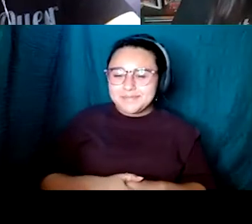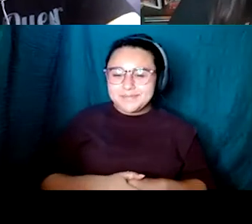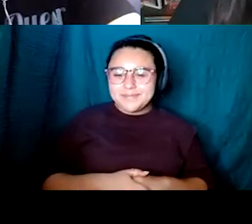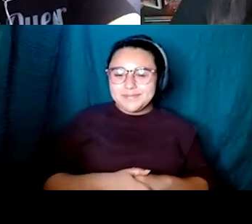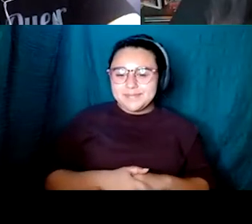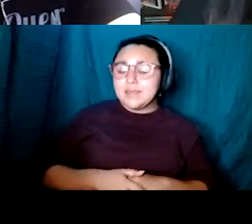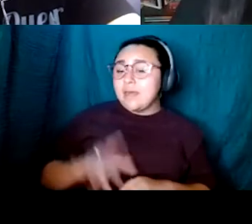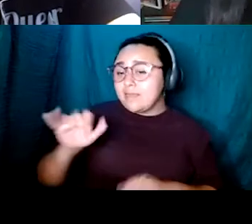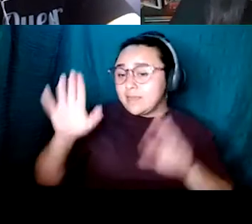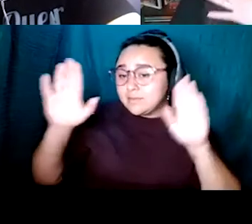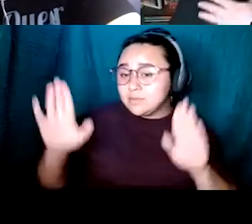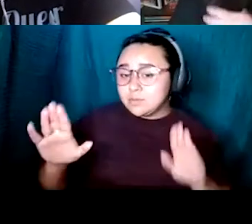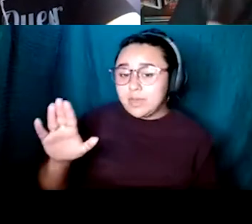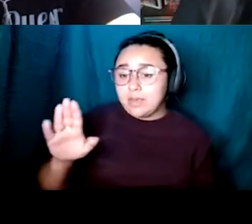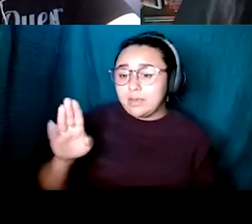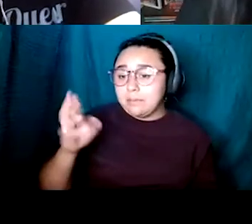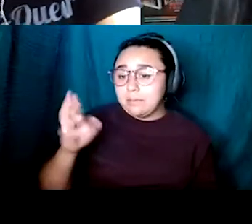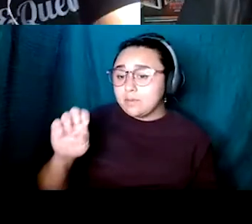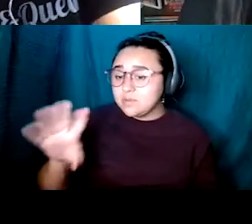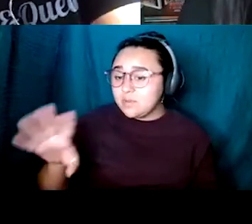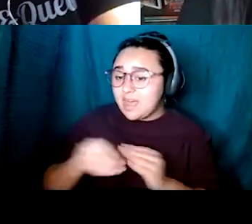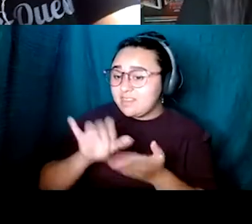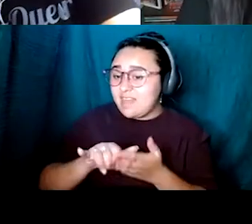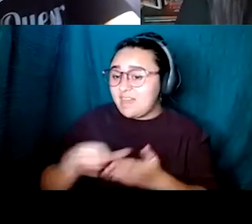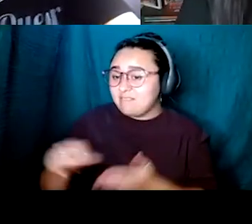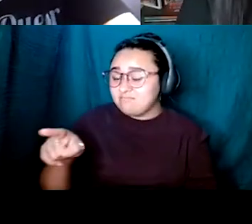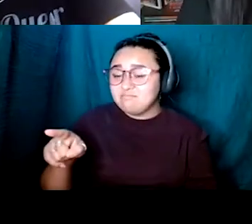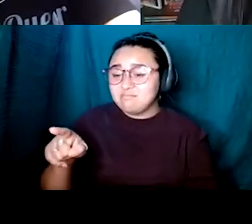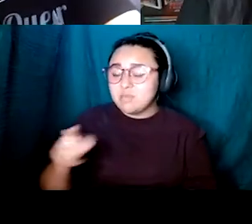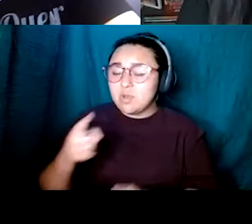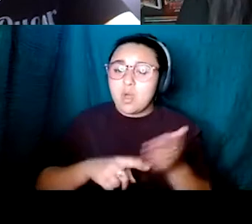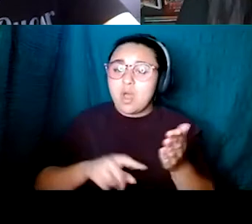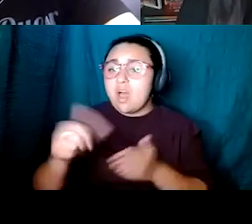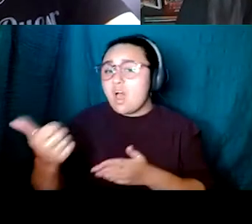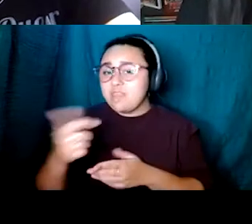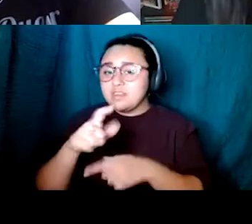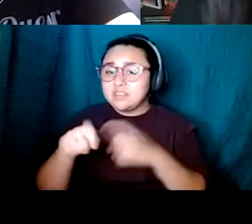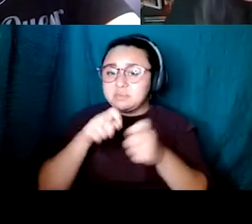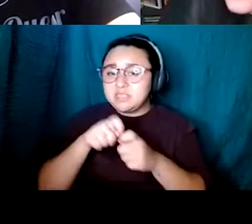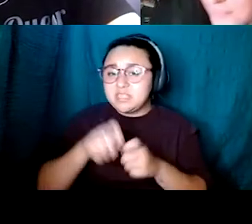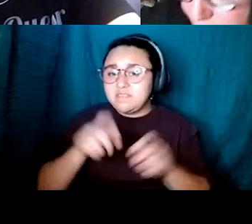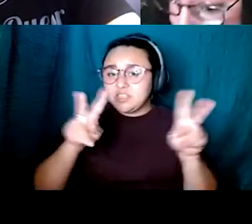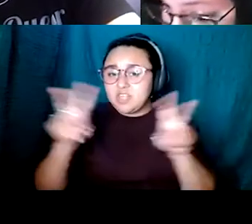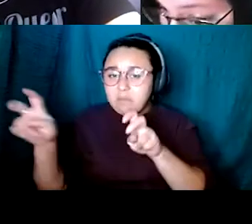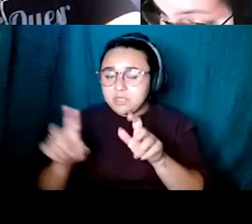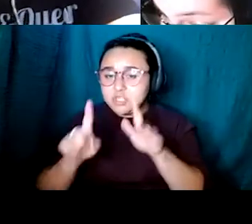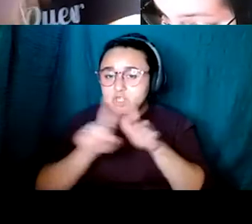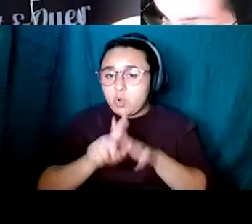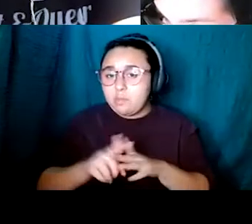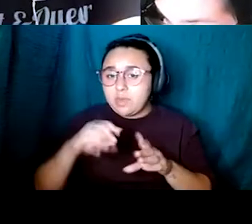That's great. Bruce, did you have anything you wanted to add on that question about just what some of the other specific topics are that come up in the